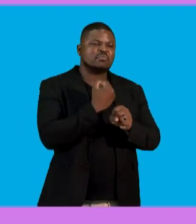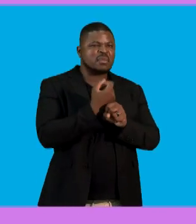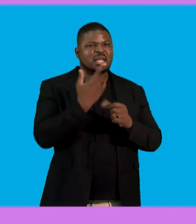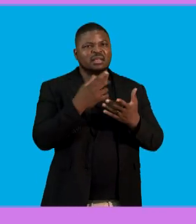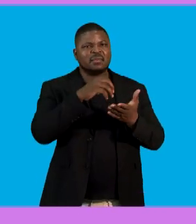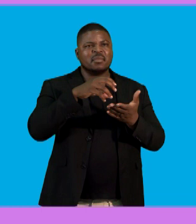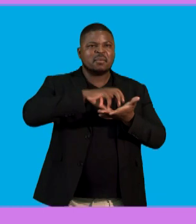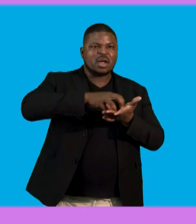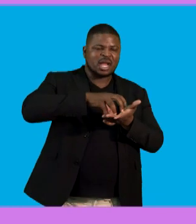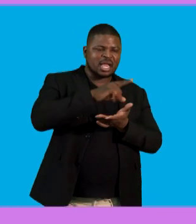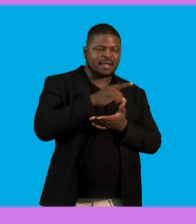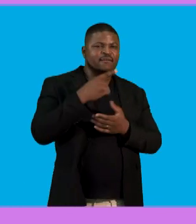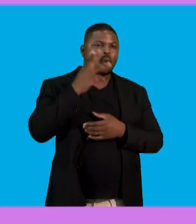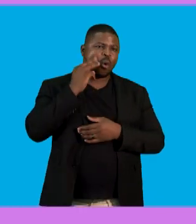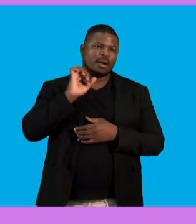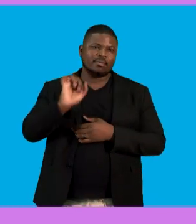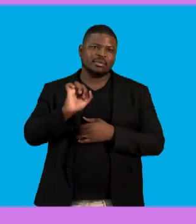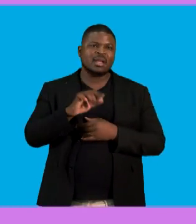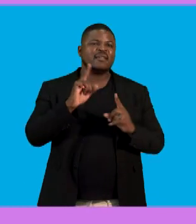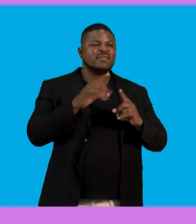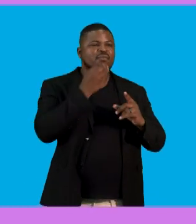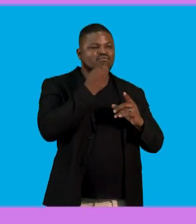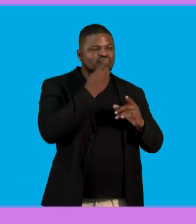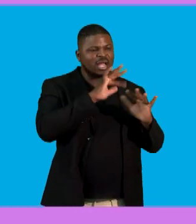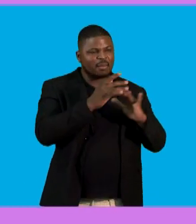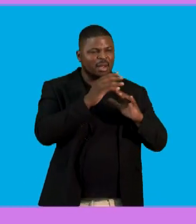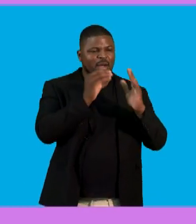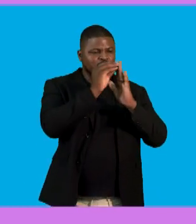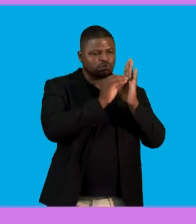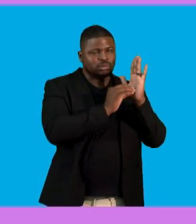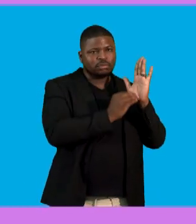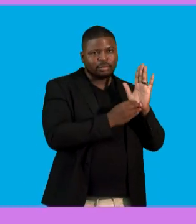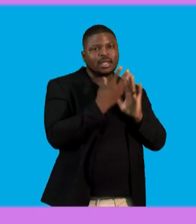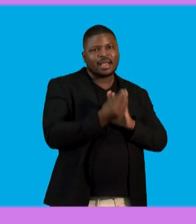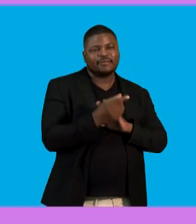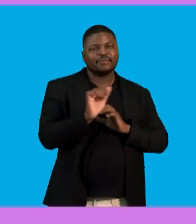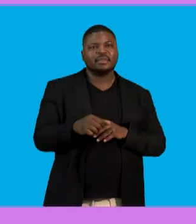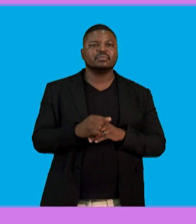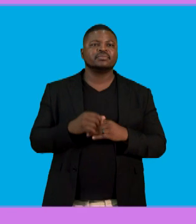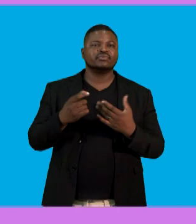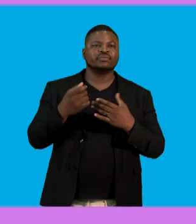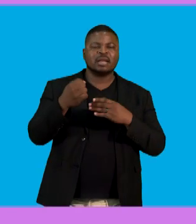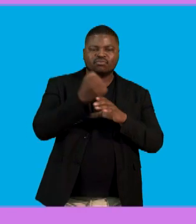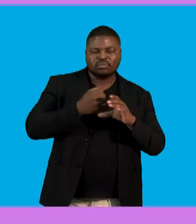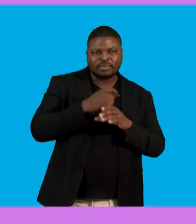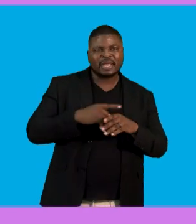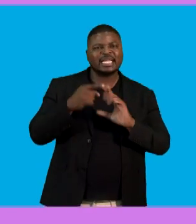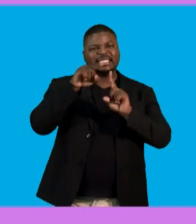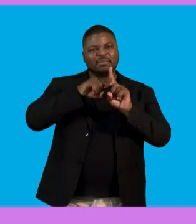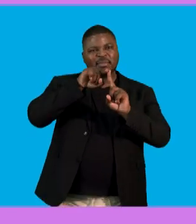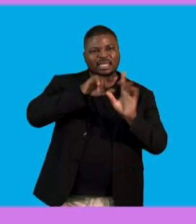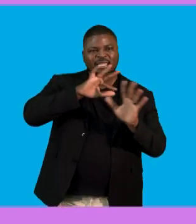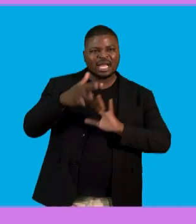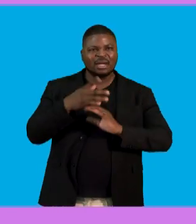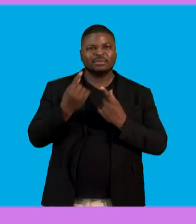Siphiwe used, this is the recipe there given. They say the cooking time, the temperature, the preparation time. Then at what degree should be the